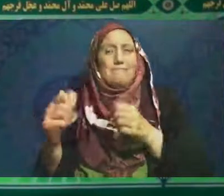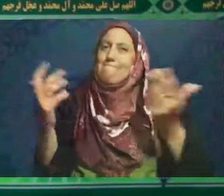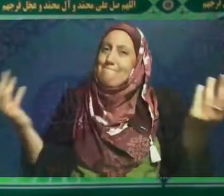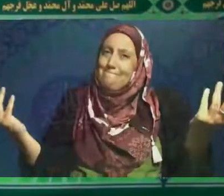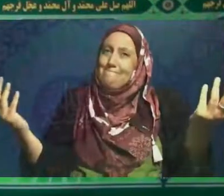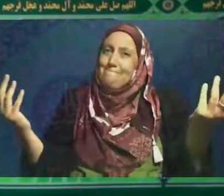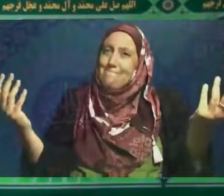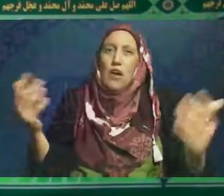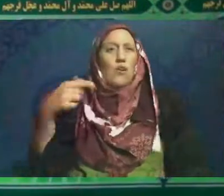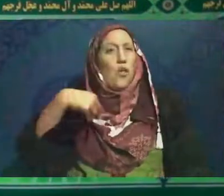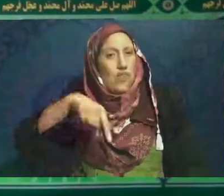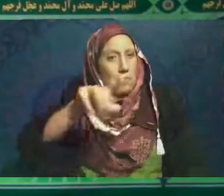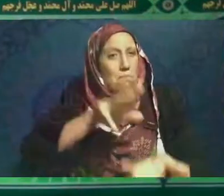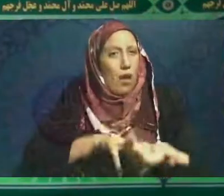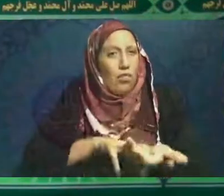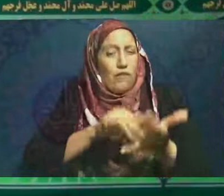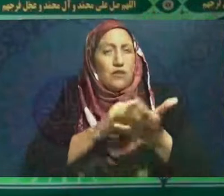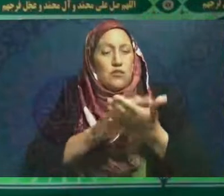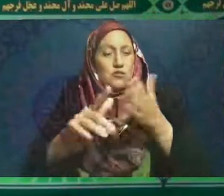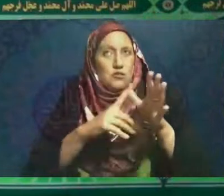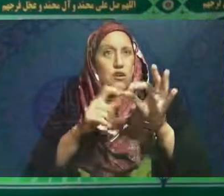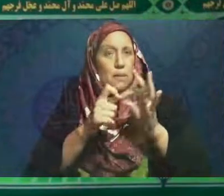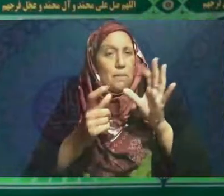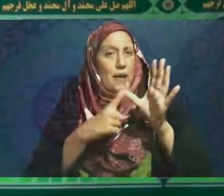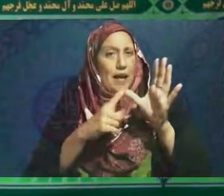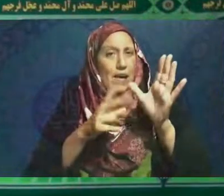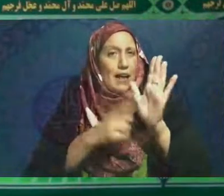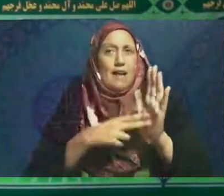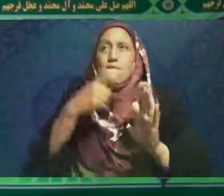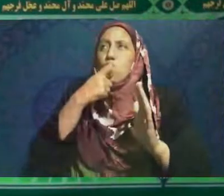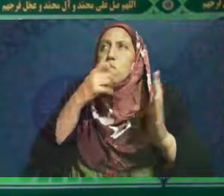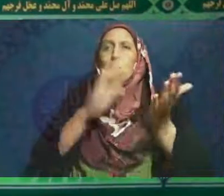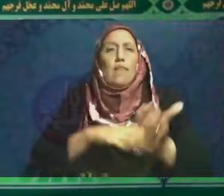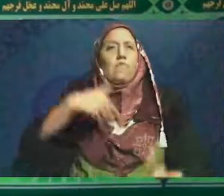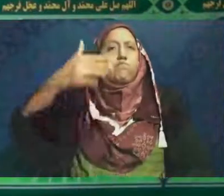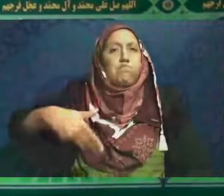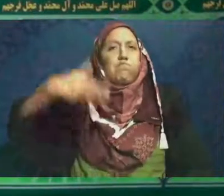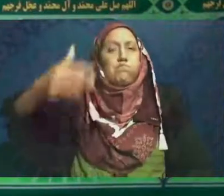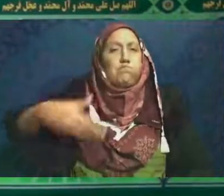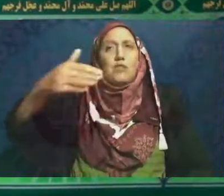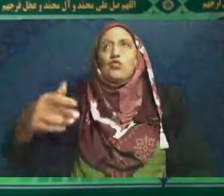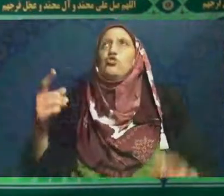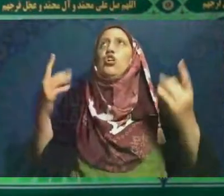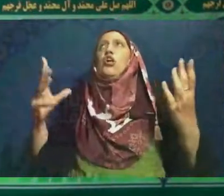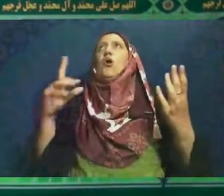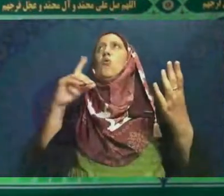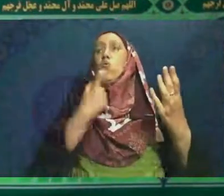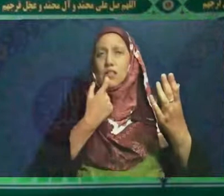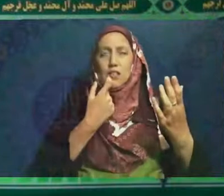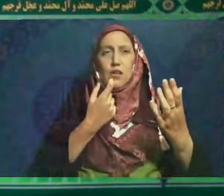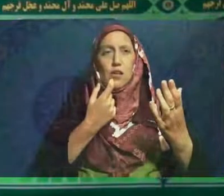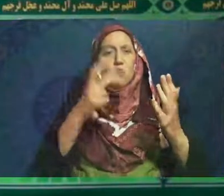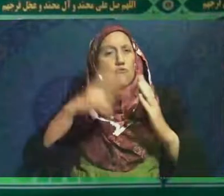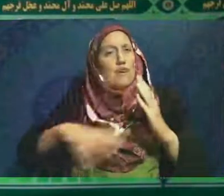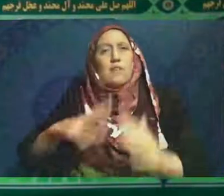days and nights, you will be reading that beautiful supplication of Imam Zainul Abidin alayhi salam, known as Salawat Sha'baniyyah.